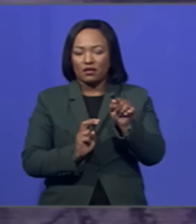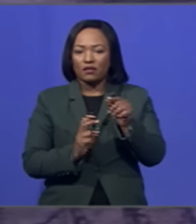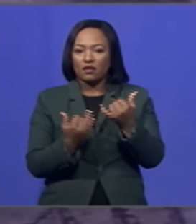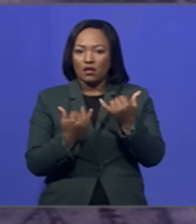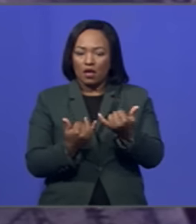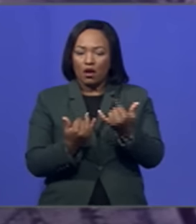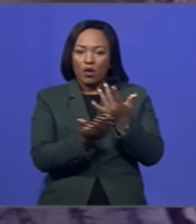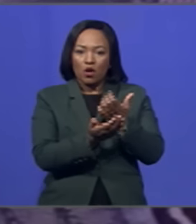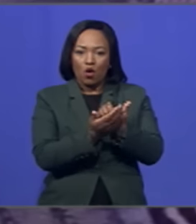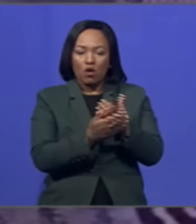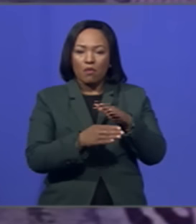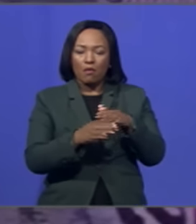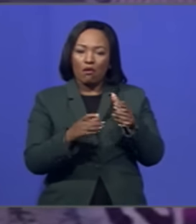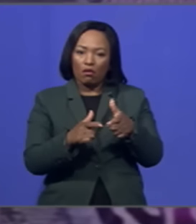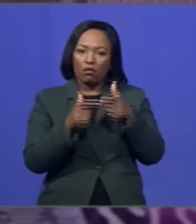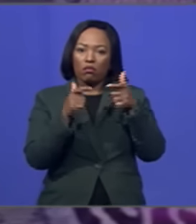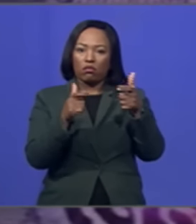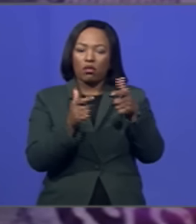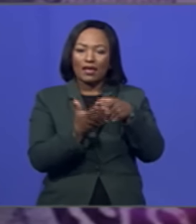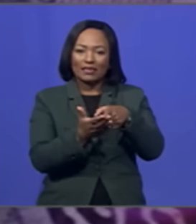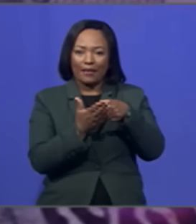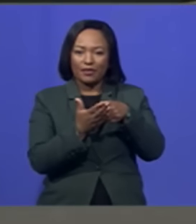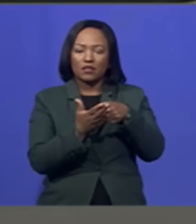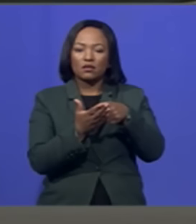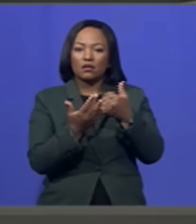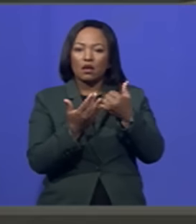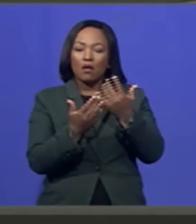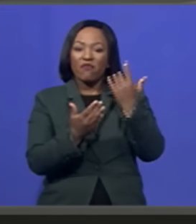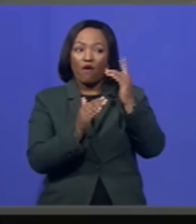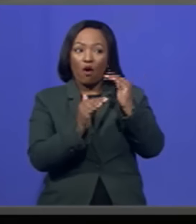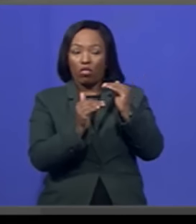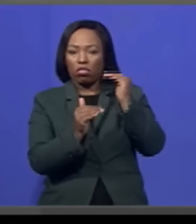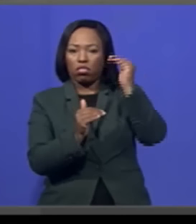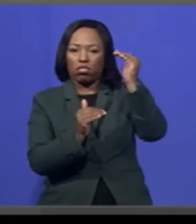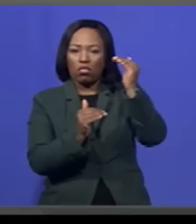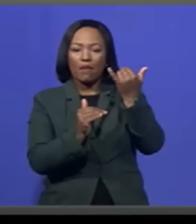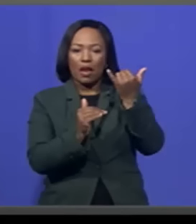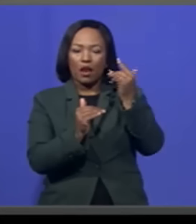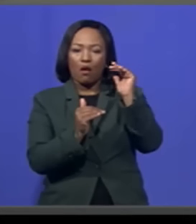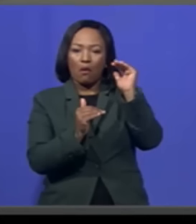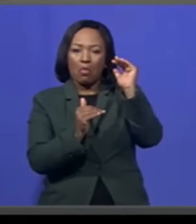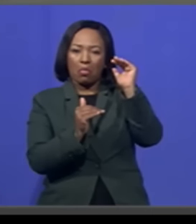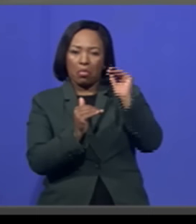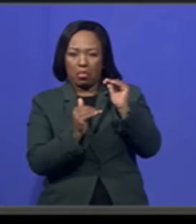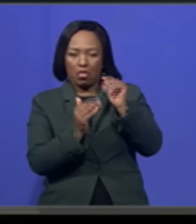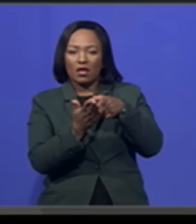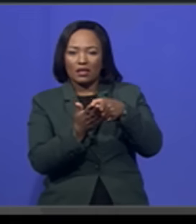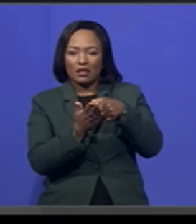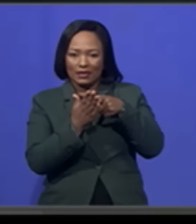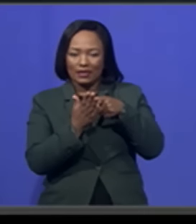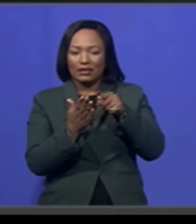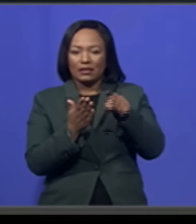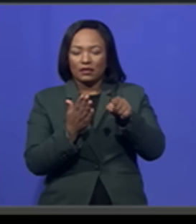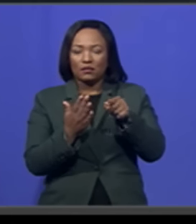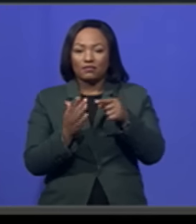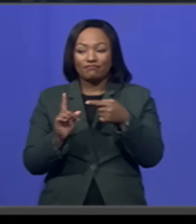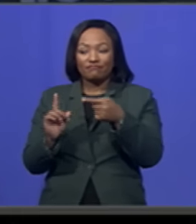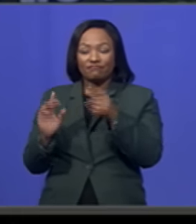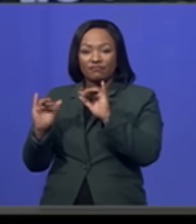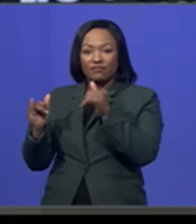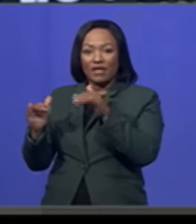ya moruo papisong le sekoloto bo ka tlase ho kamo ho neng ho lebeletswe ka teng. Ntlafatso ya Fitch e latela phatlalatso